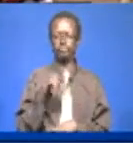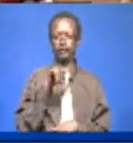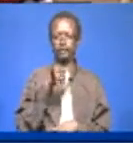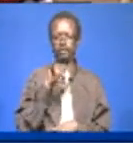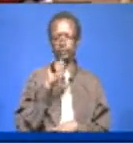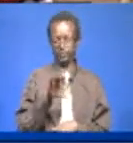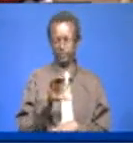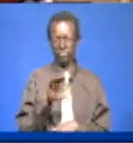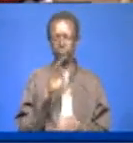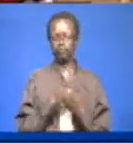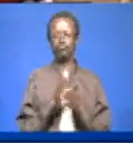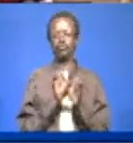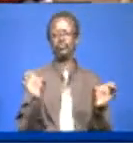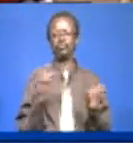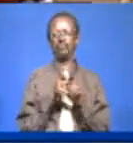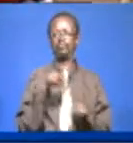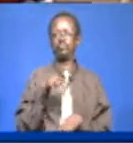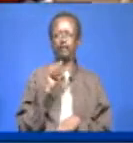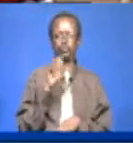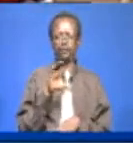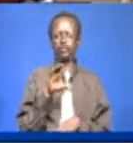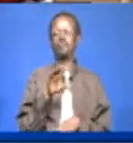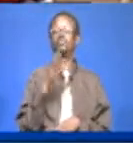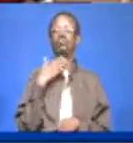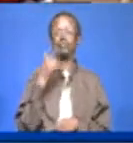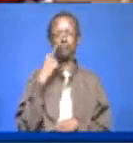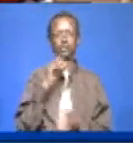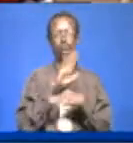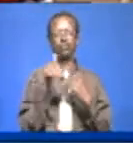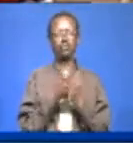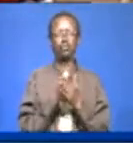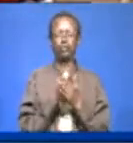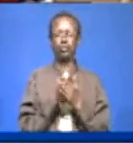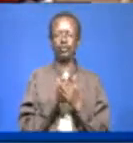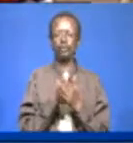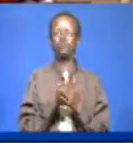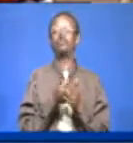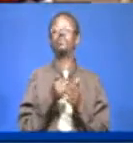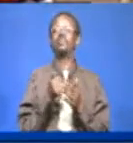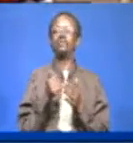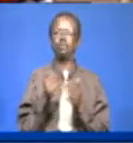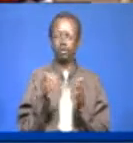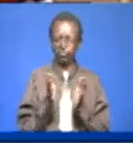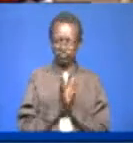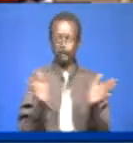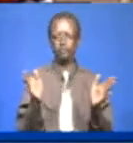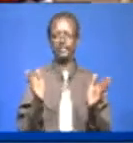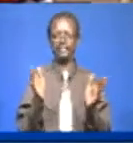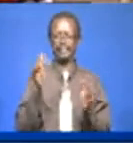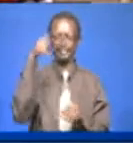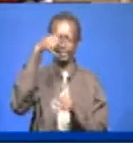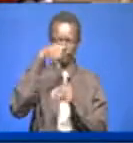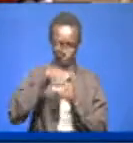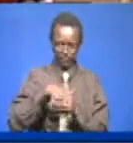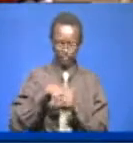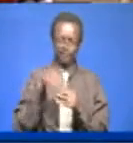is separate from the PSC, we want to see all those public investments and special funds set